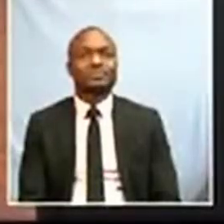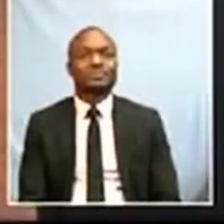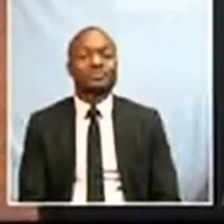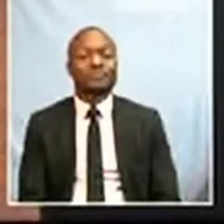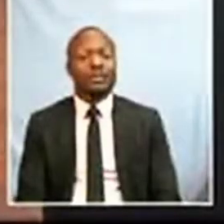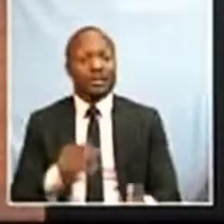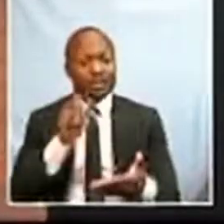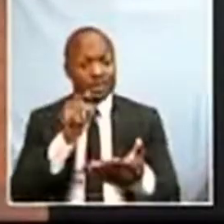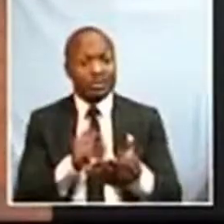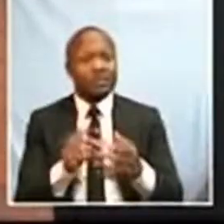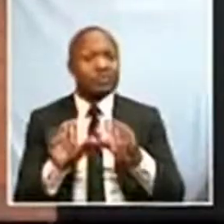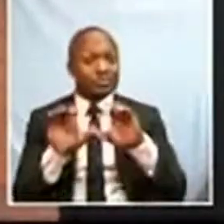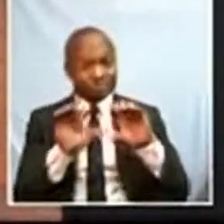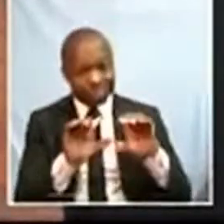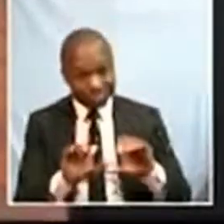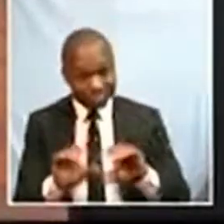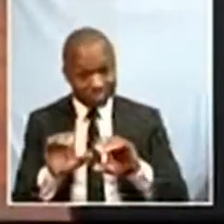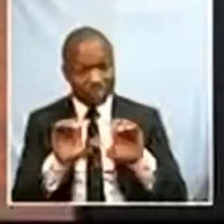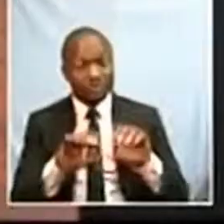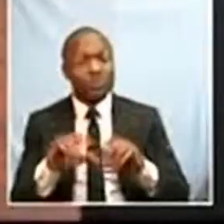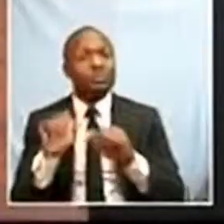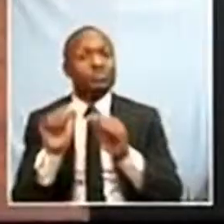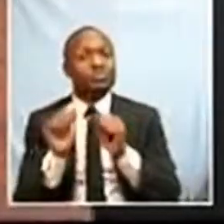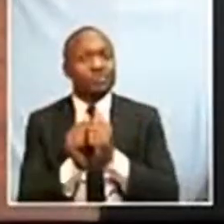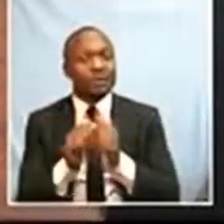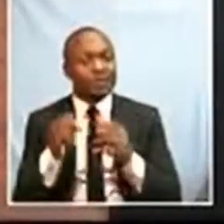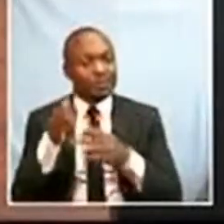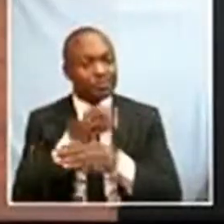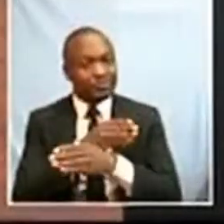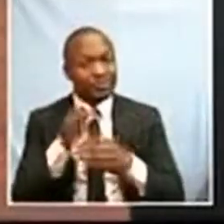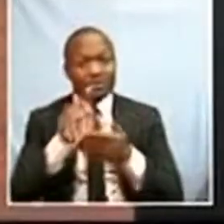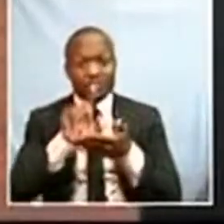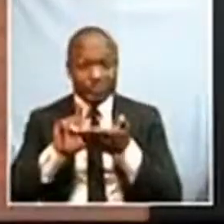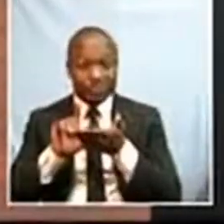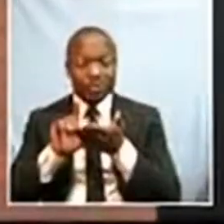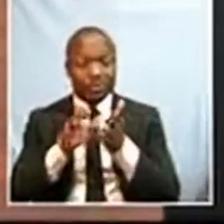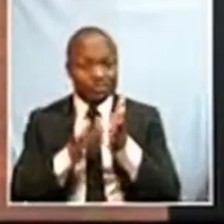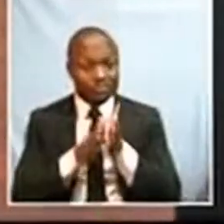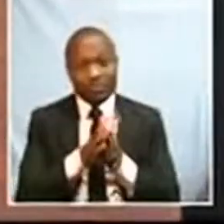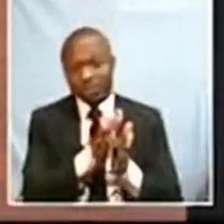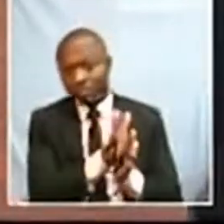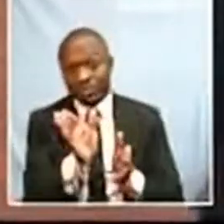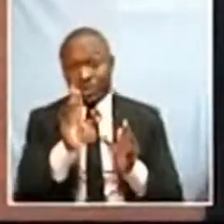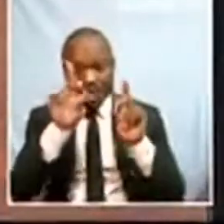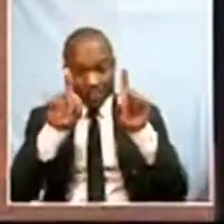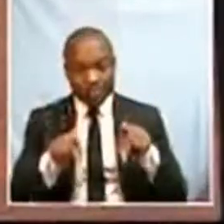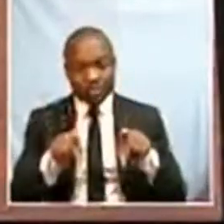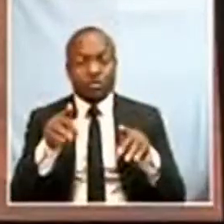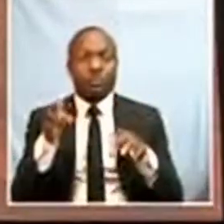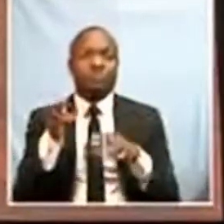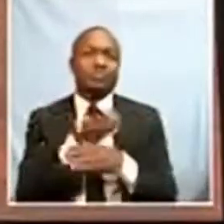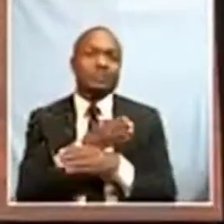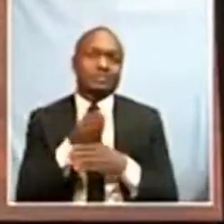This has to do with the business loans diverted into personal businesses.